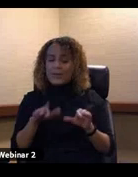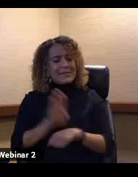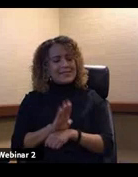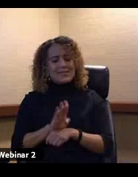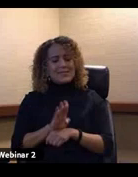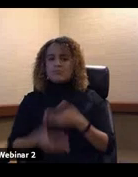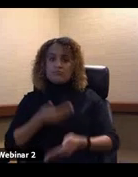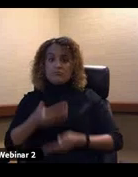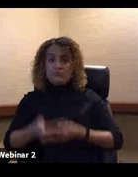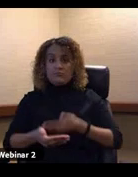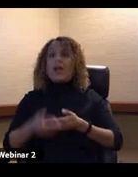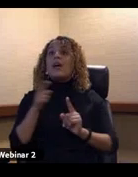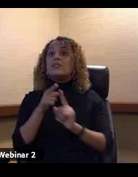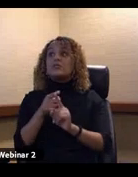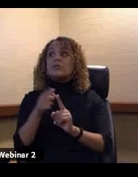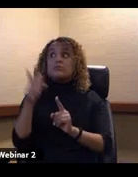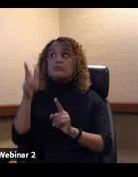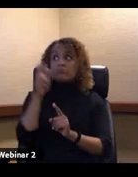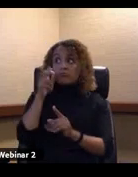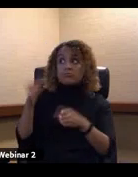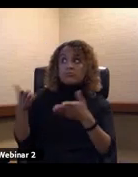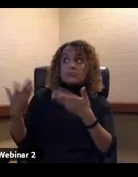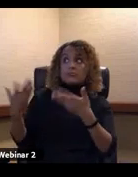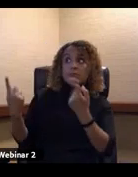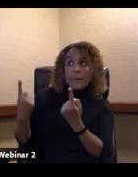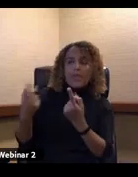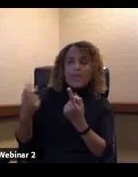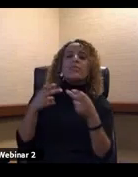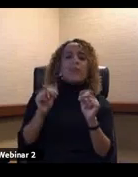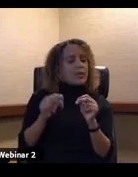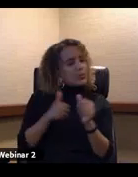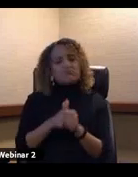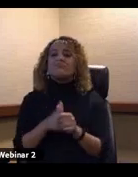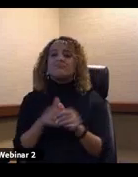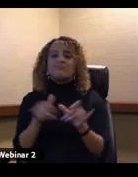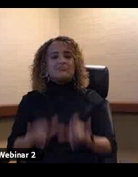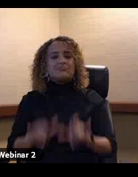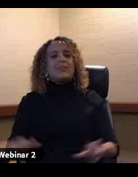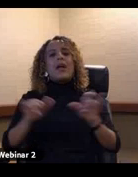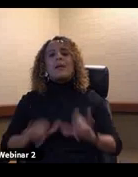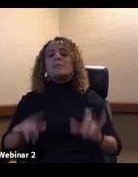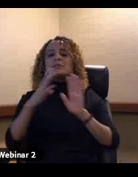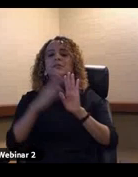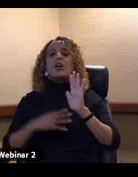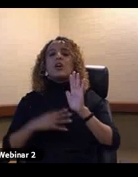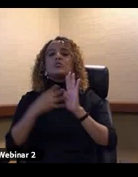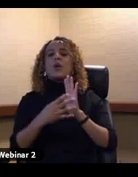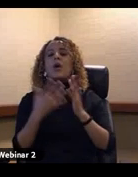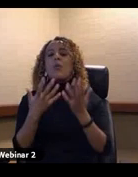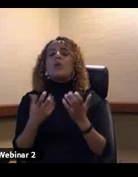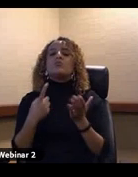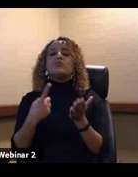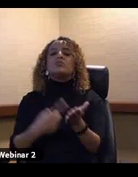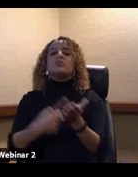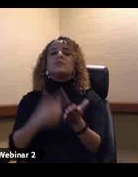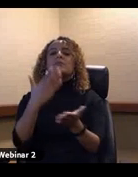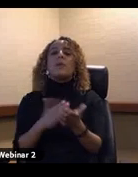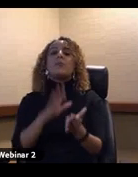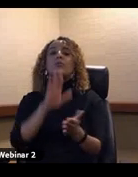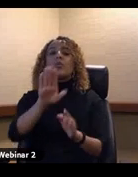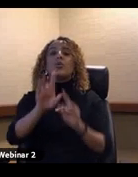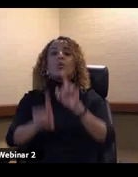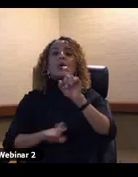business as usual until we hear further and are just going with the moment. So continue forward. At this time, I would like to go over some of your